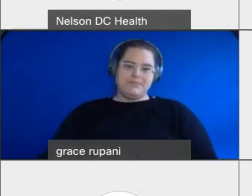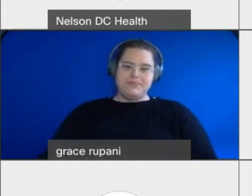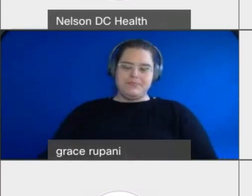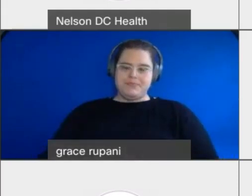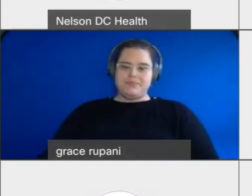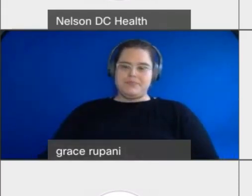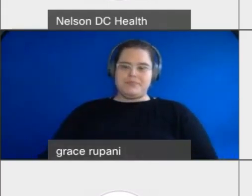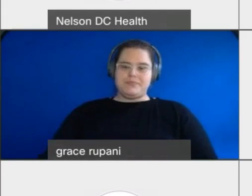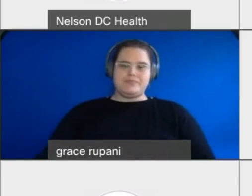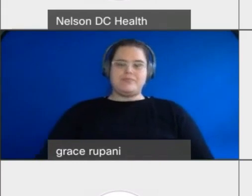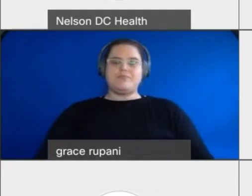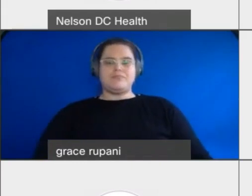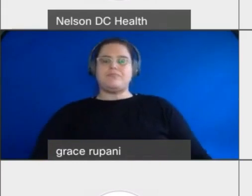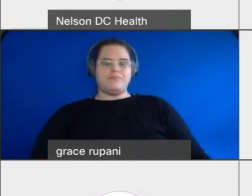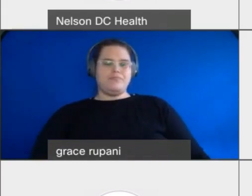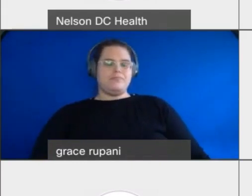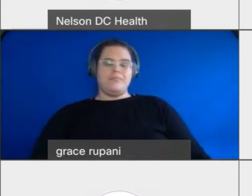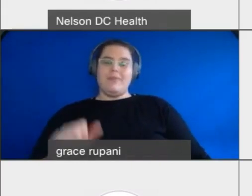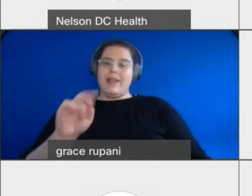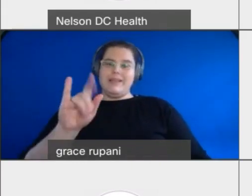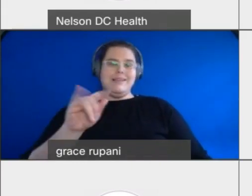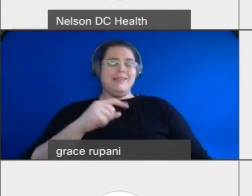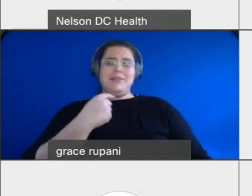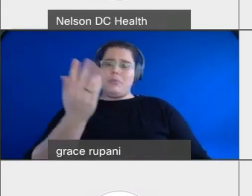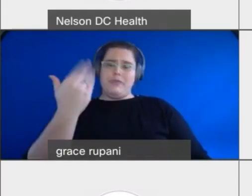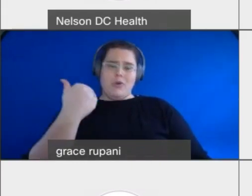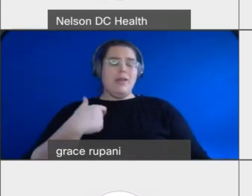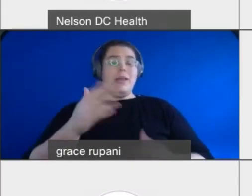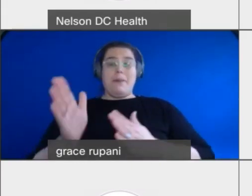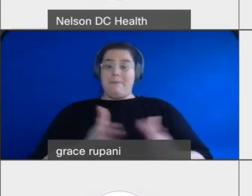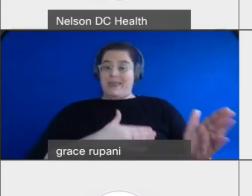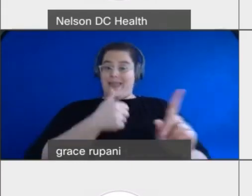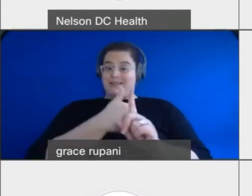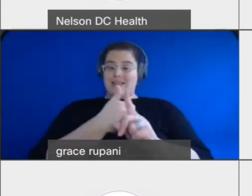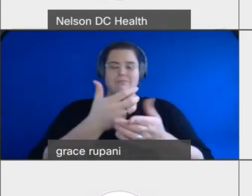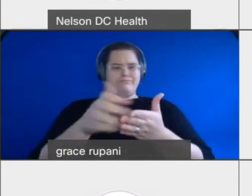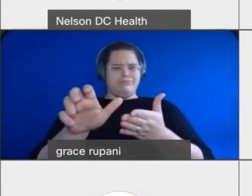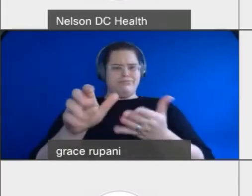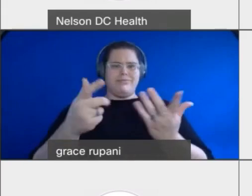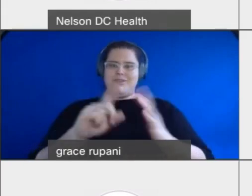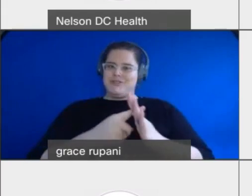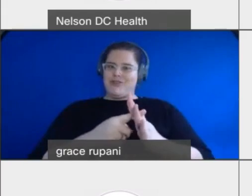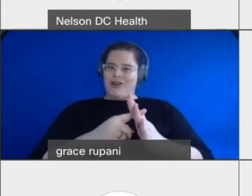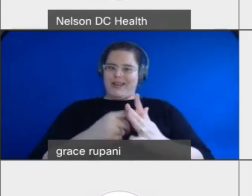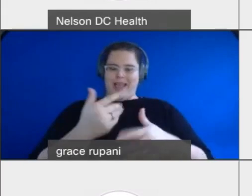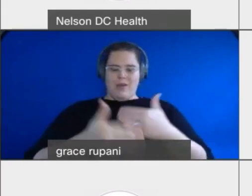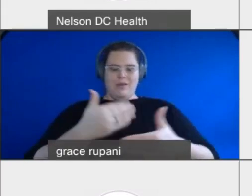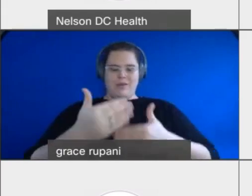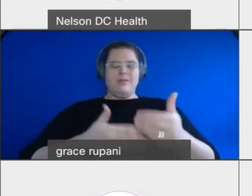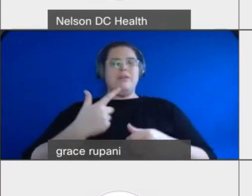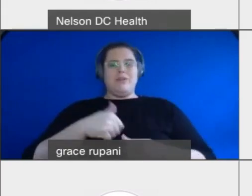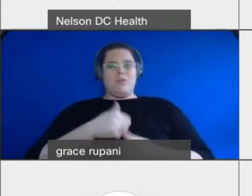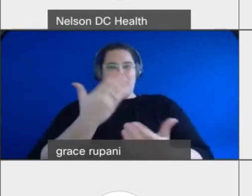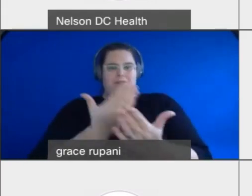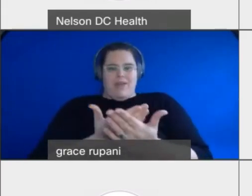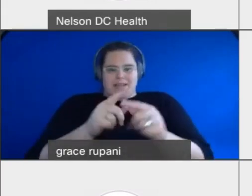know, this plan is evolving as the facts of how much vaccine is available, how much is